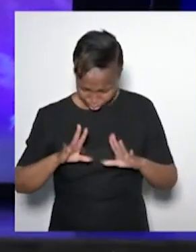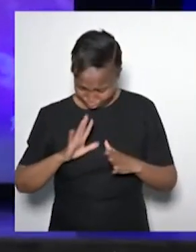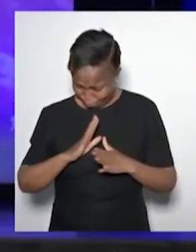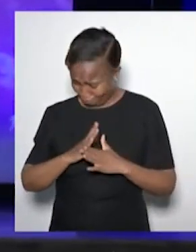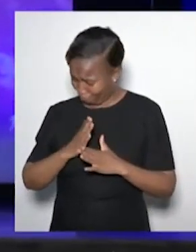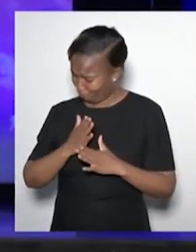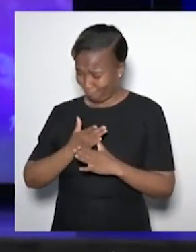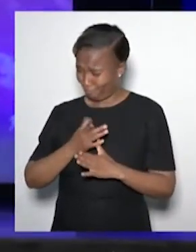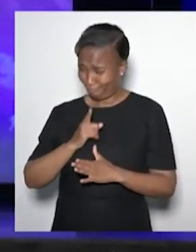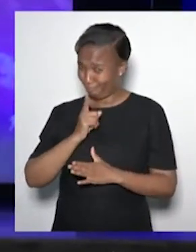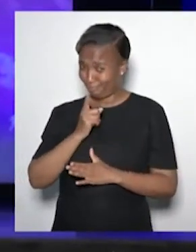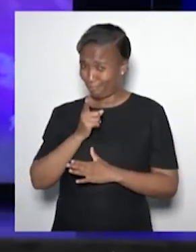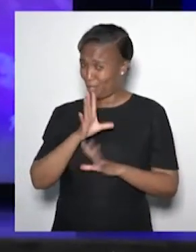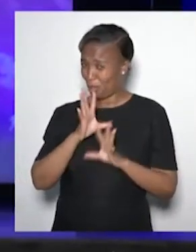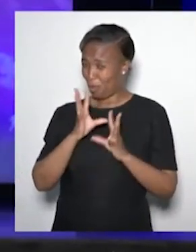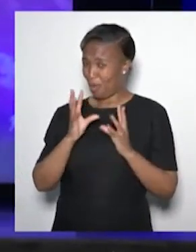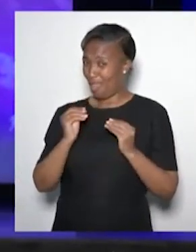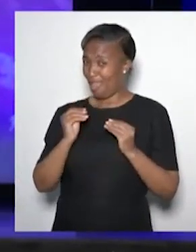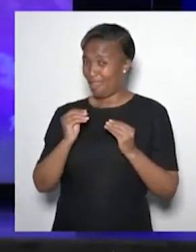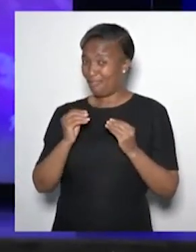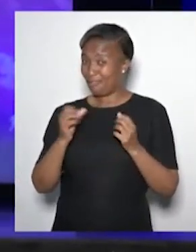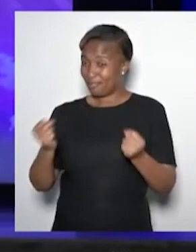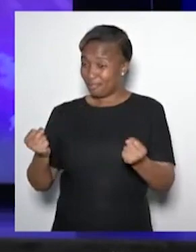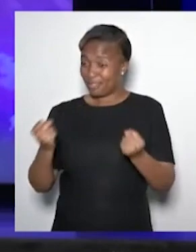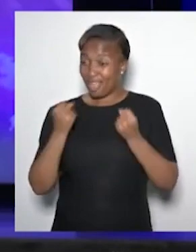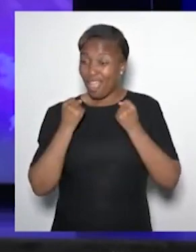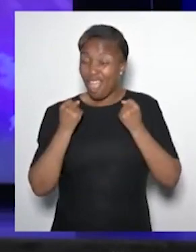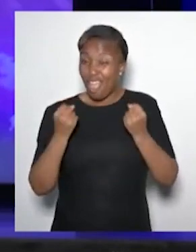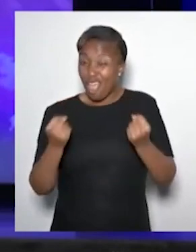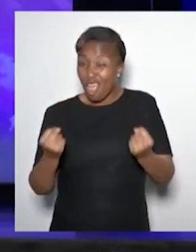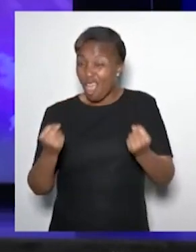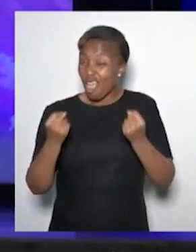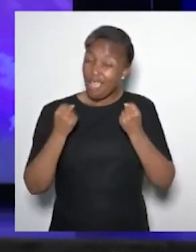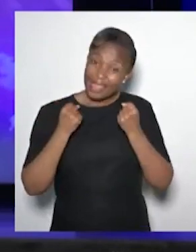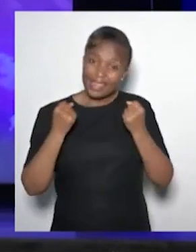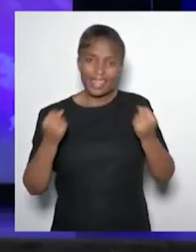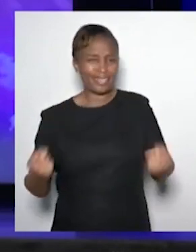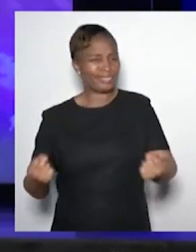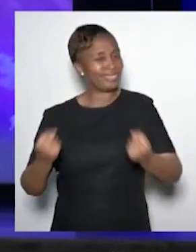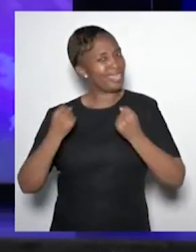because hauna zeal, enthusiasm,